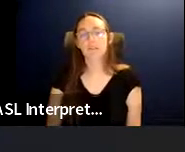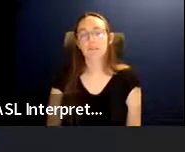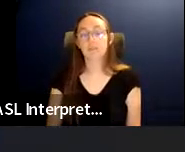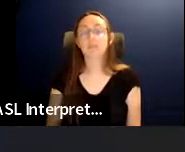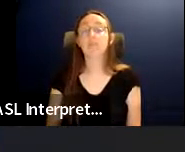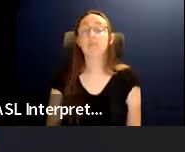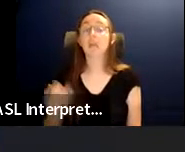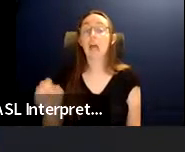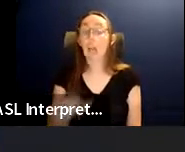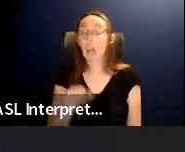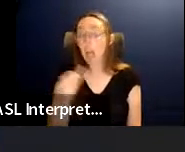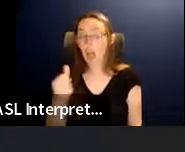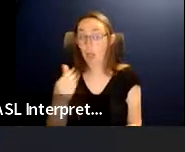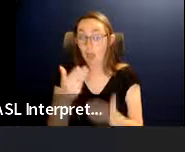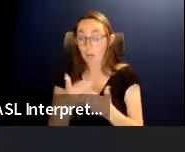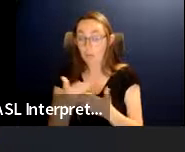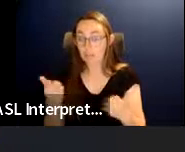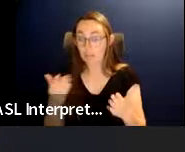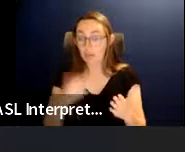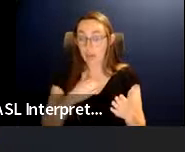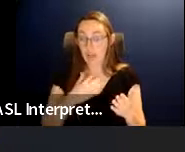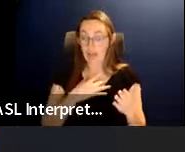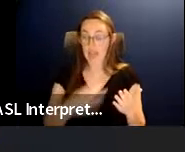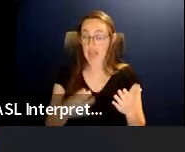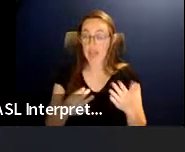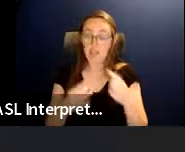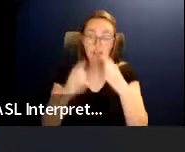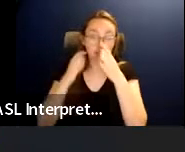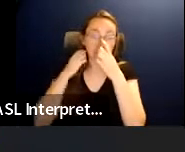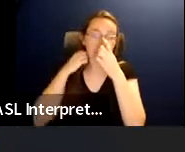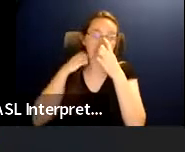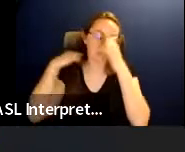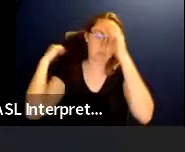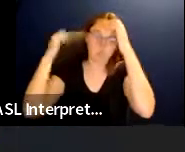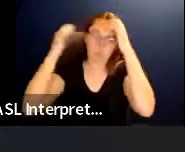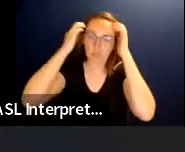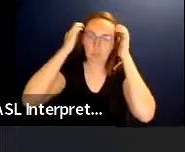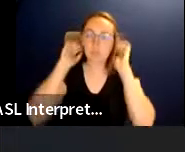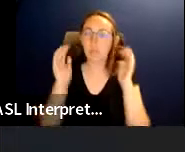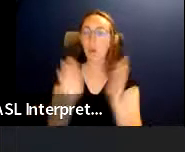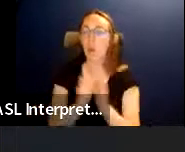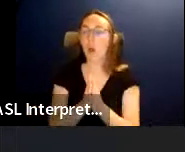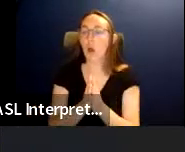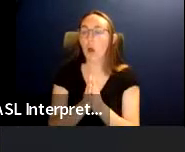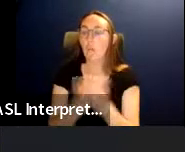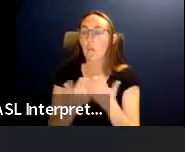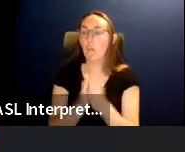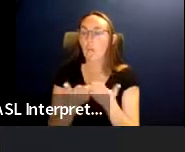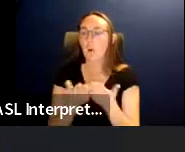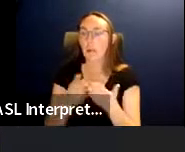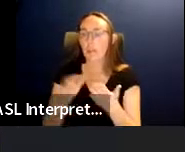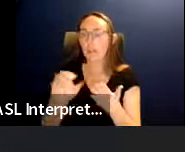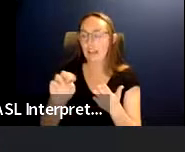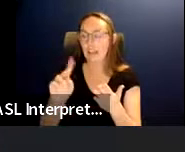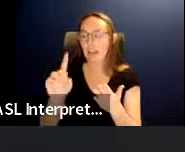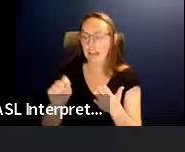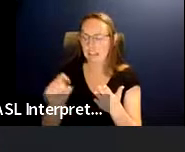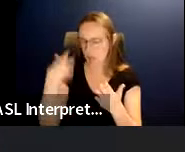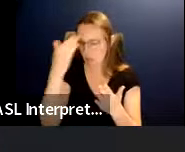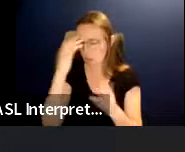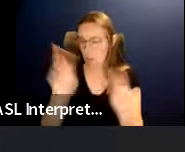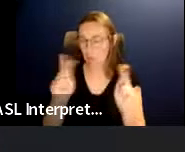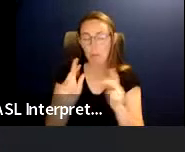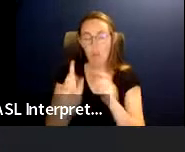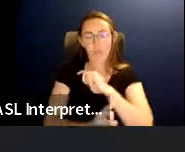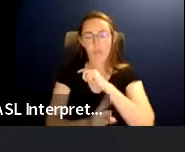Another material that I really like are those bookends. You know, people have been tossing out bookends.